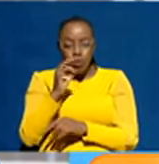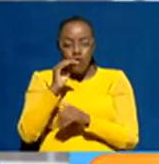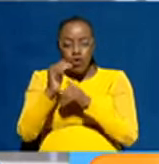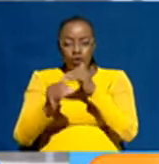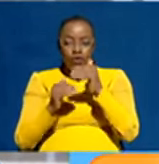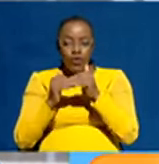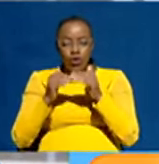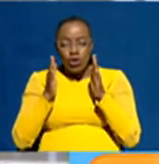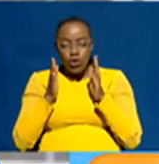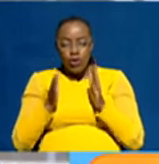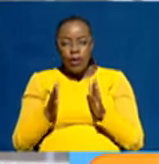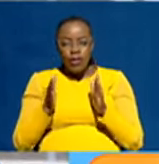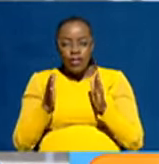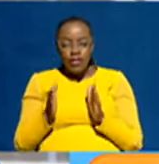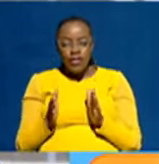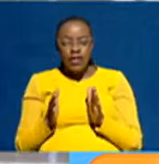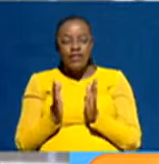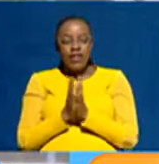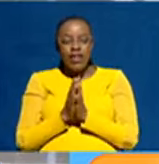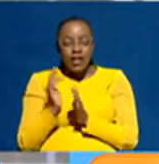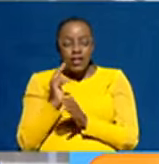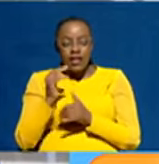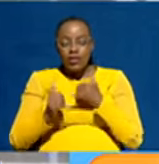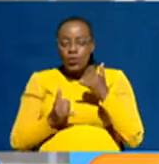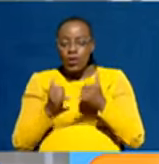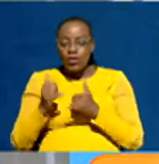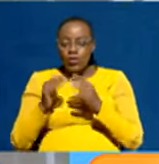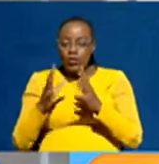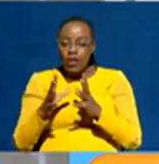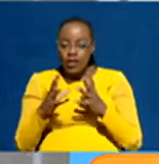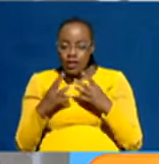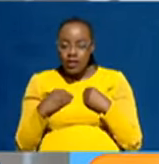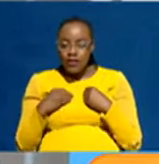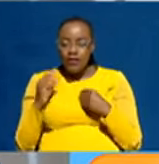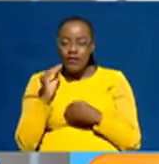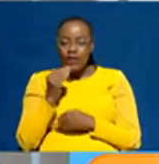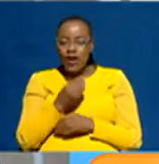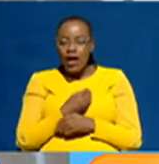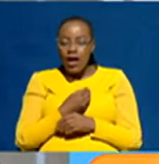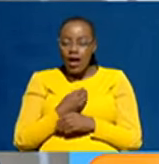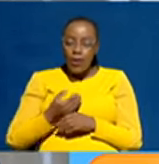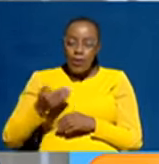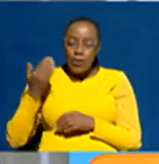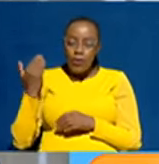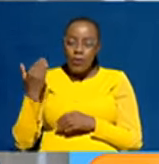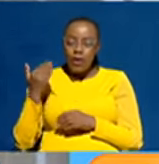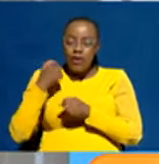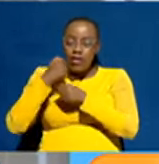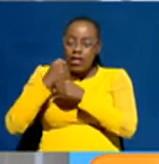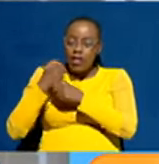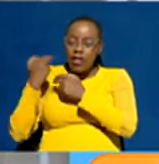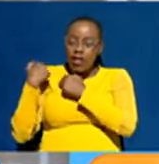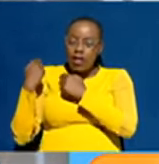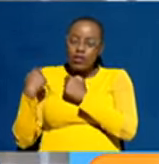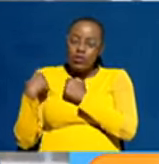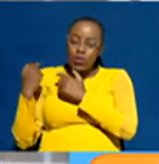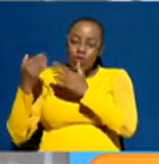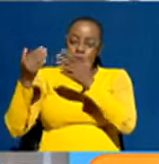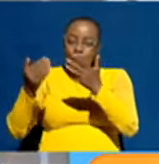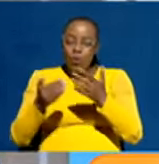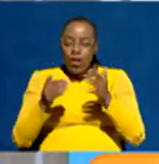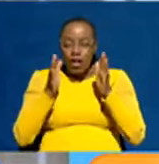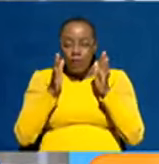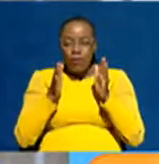all humanity, and we joyfully embrace our ancestral task of welcoming